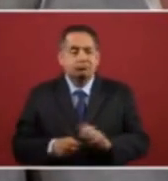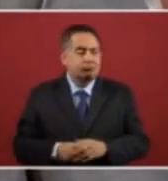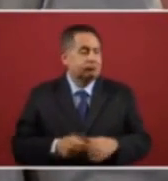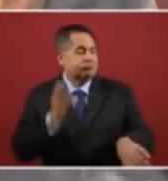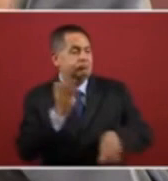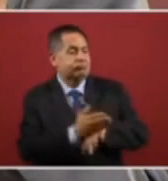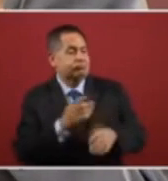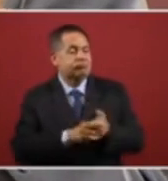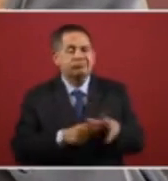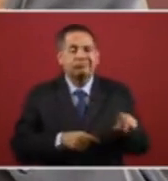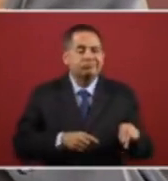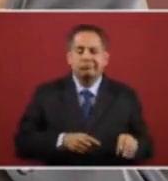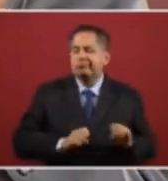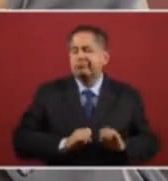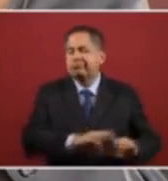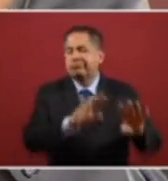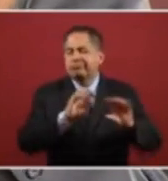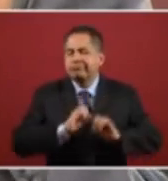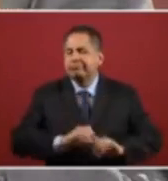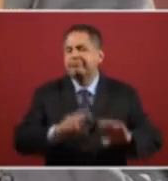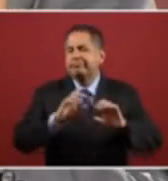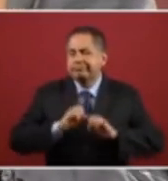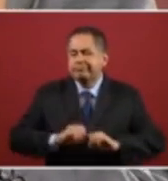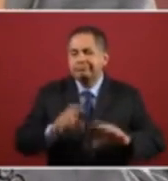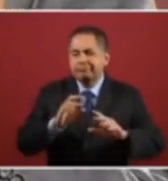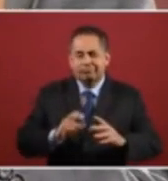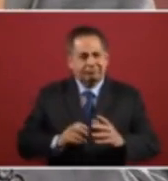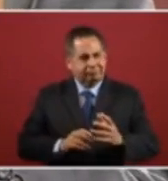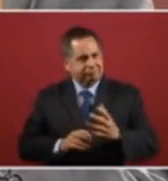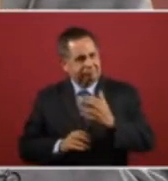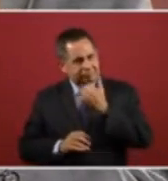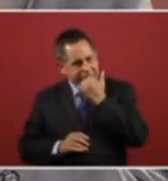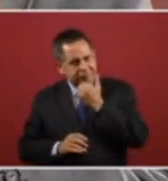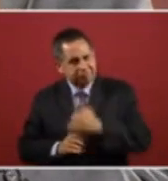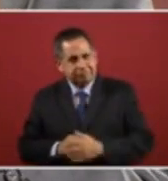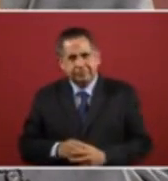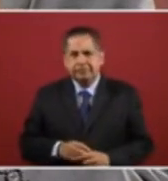of not exercising champenal.